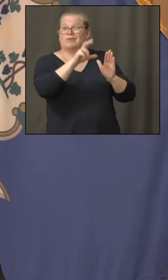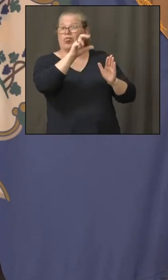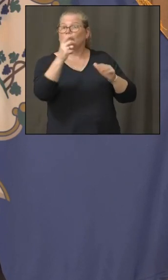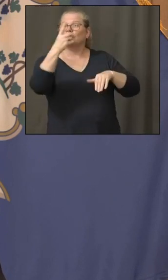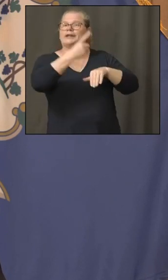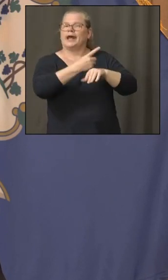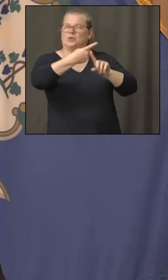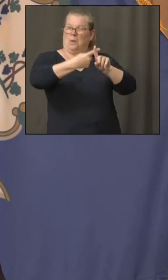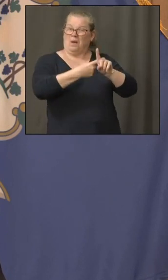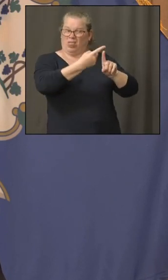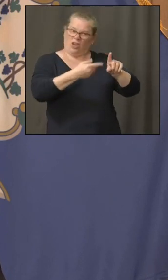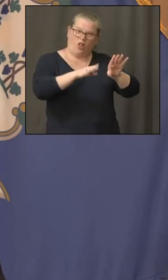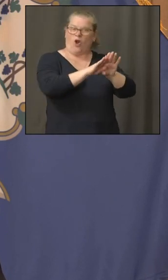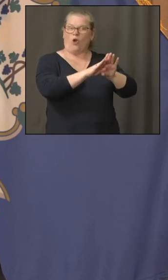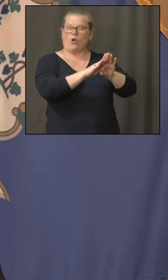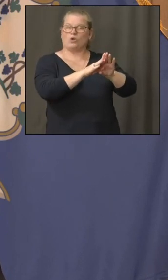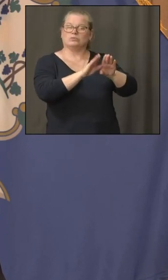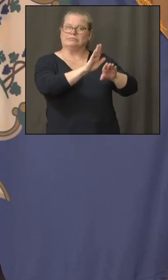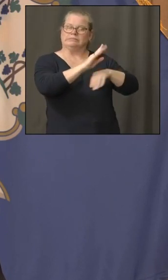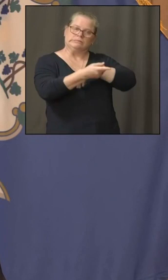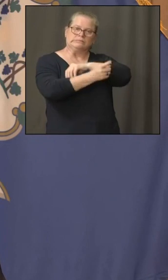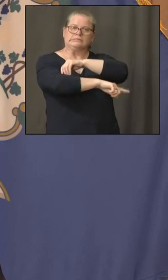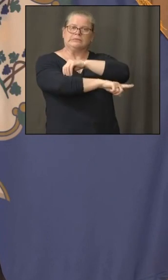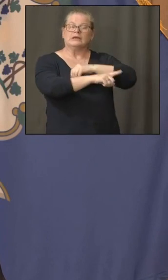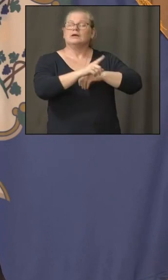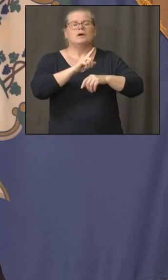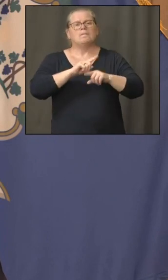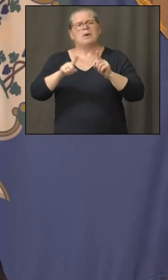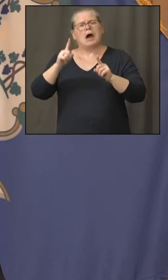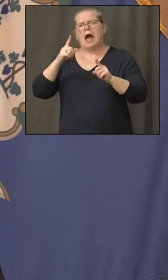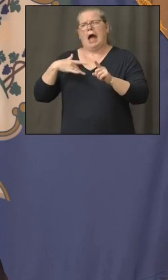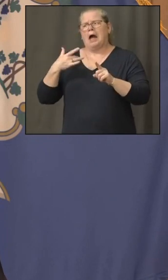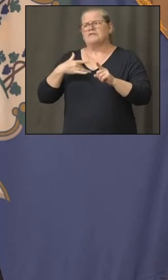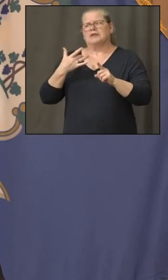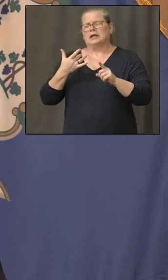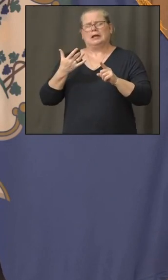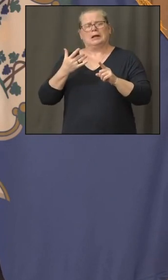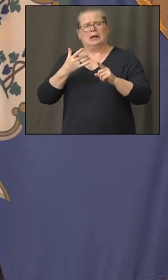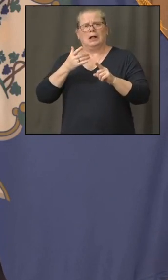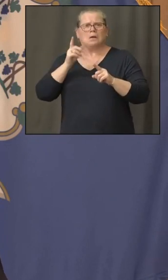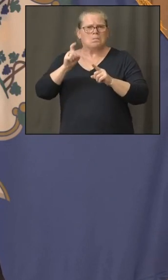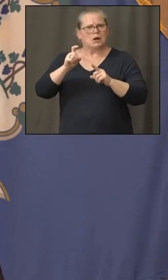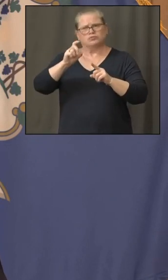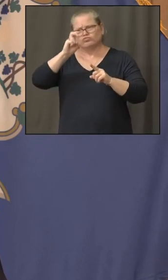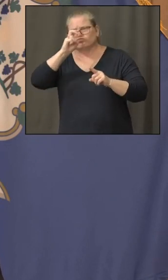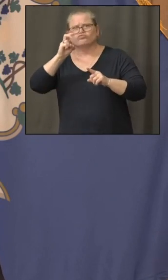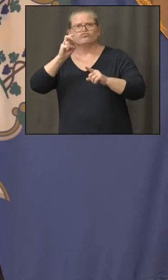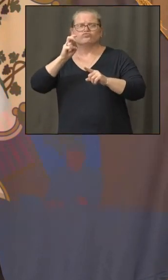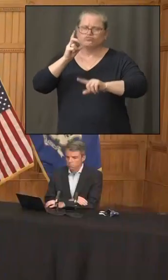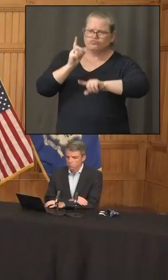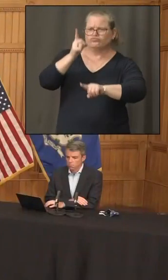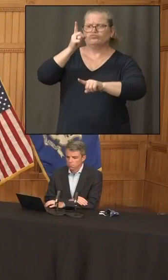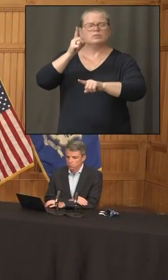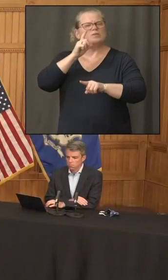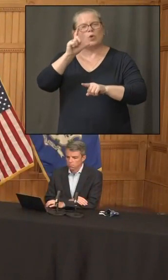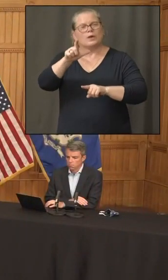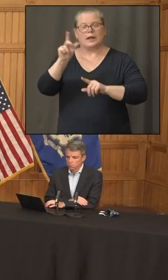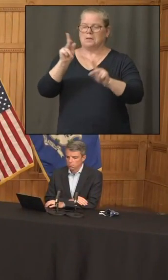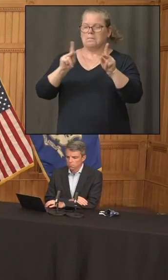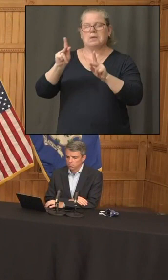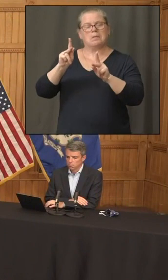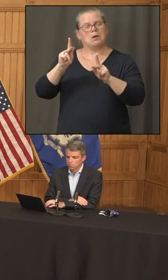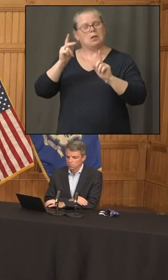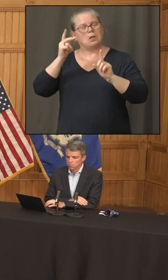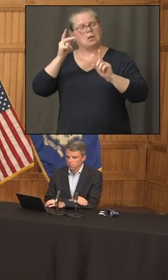have a heavy hand here. People are taking care of it themselves, with some notable exceptions. And that, I guess